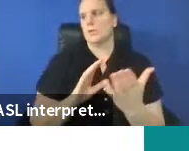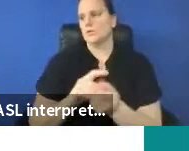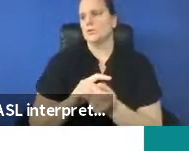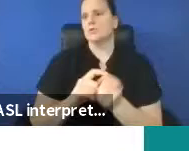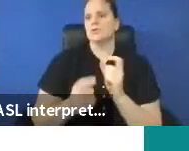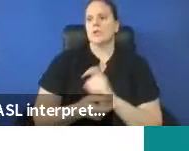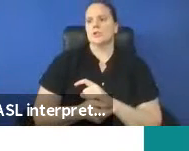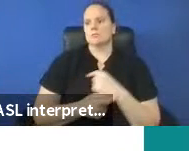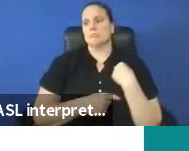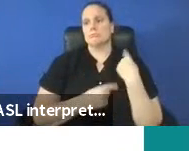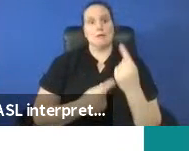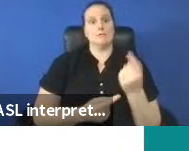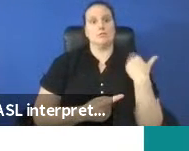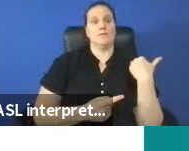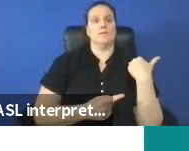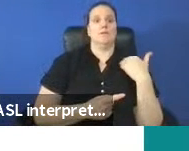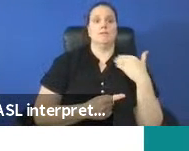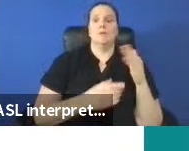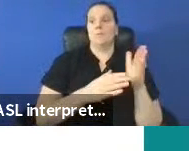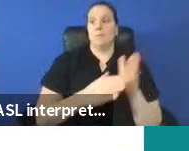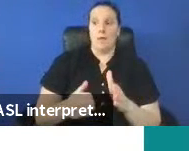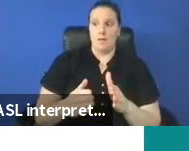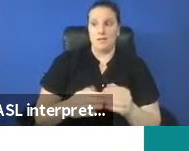changes since the previous planning effort,